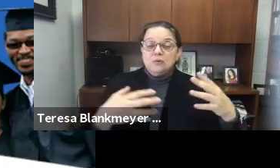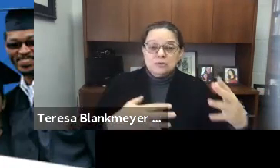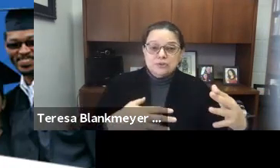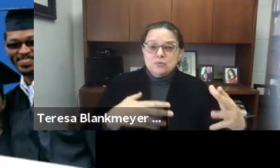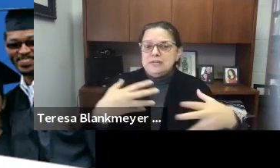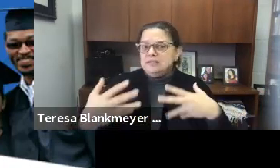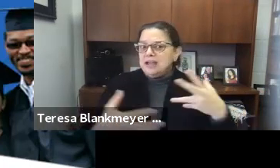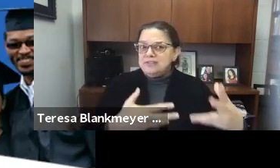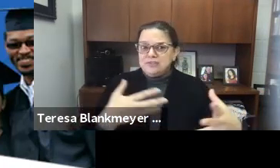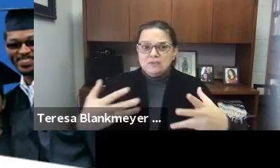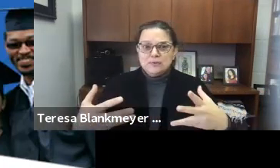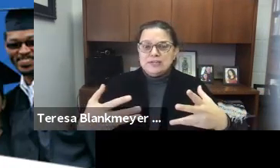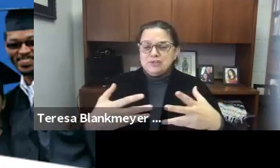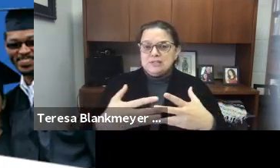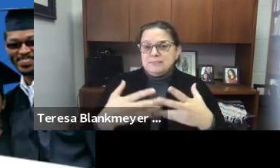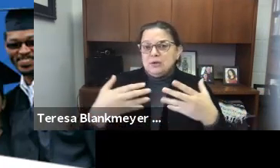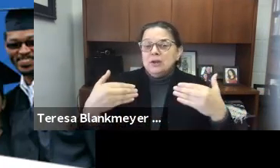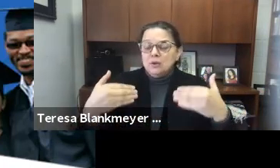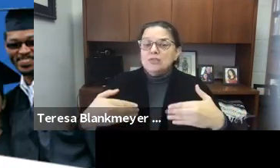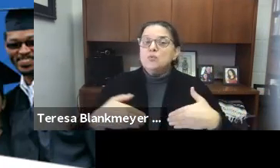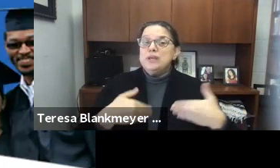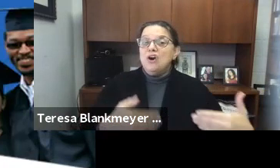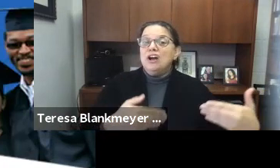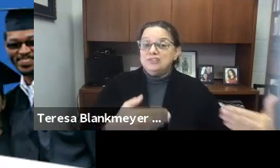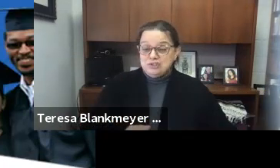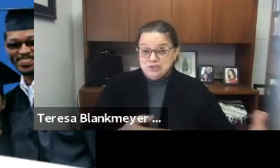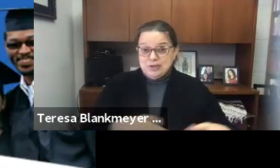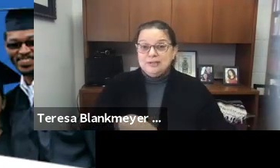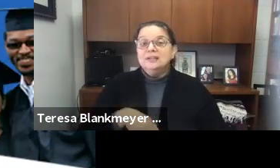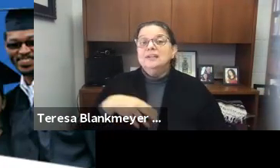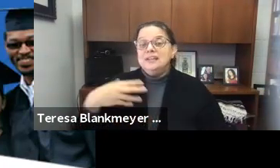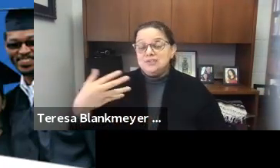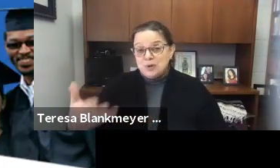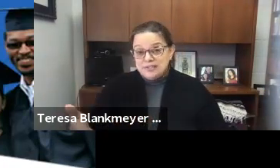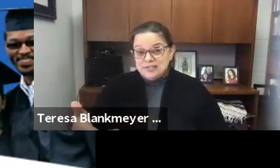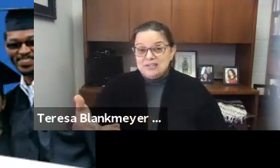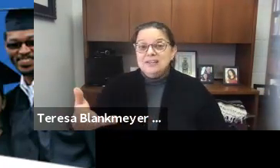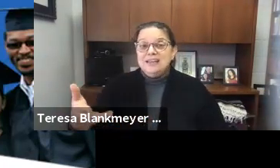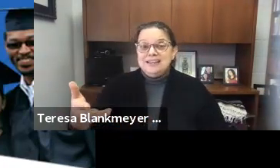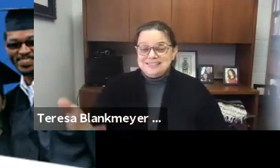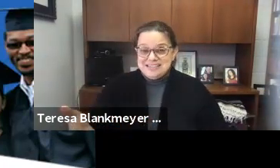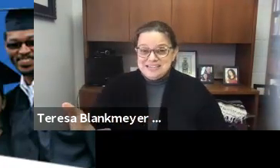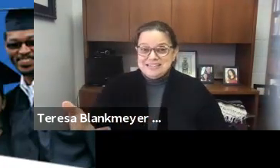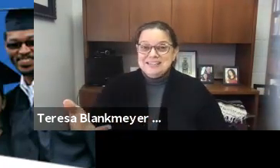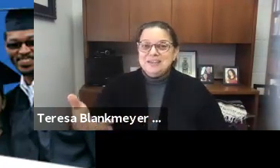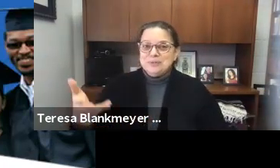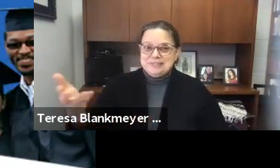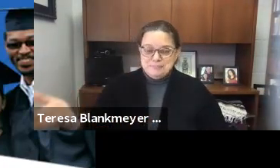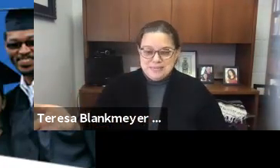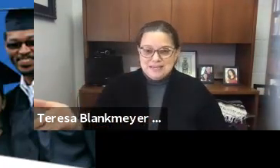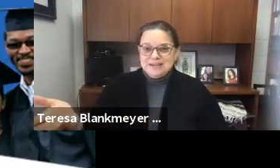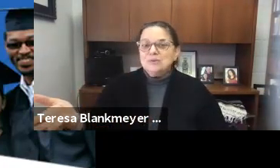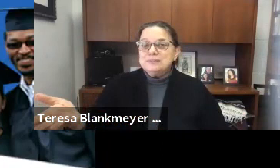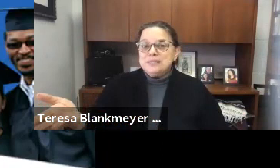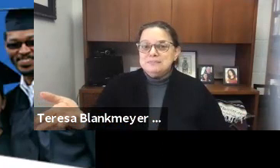ready. And also we need to have these conversations about whether we ought to do it. In 2018, there was